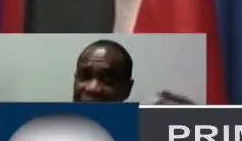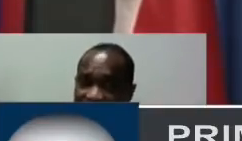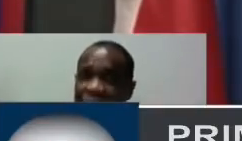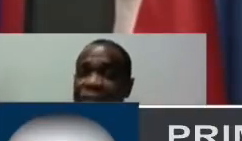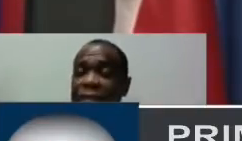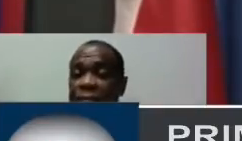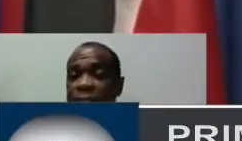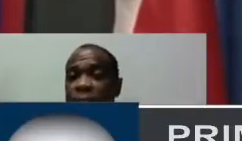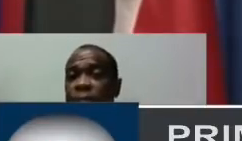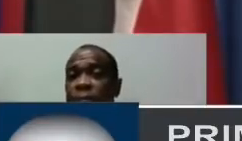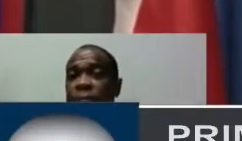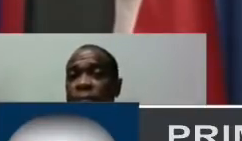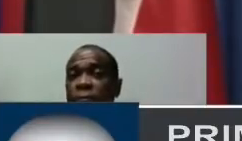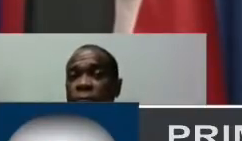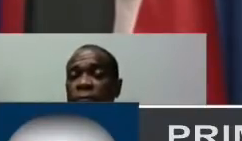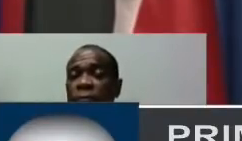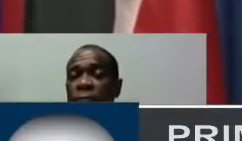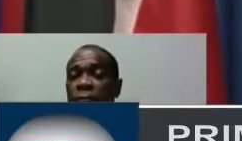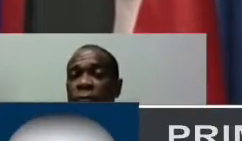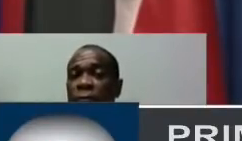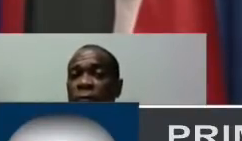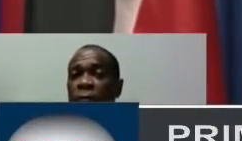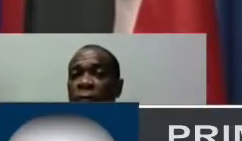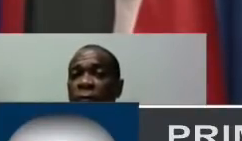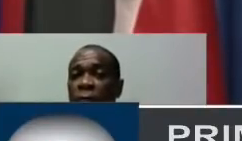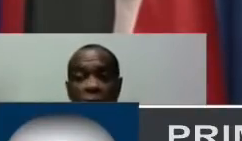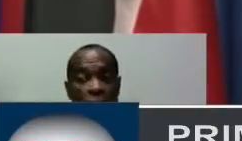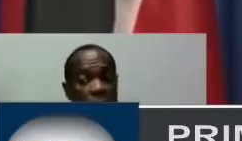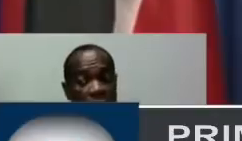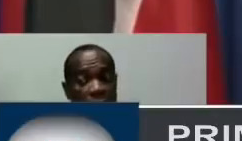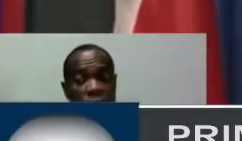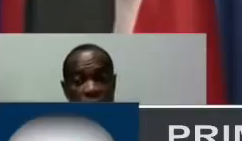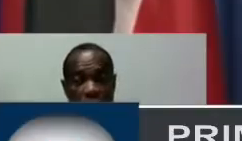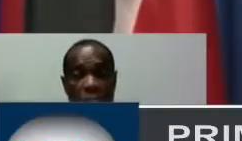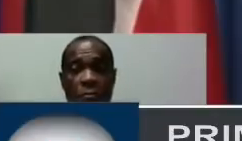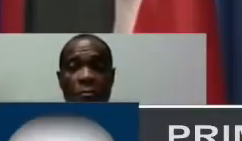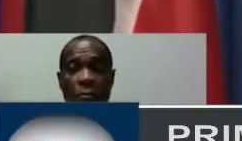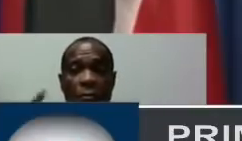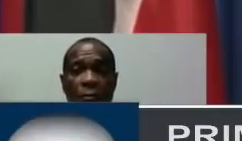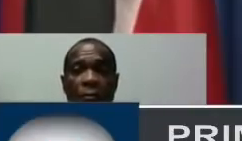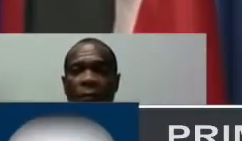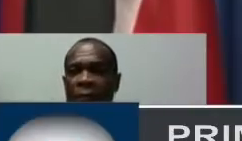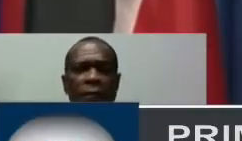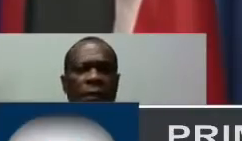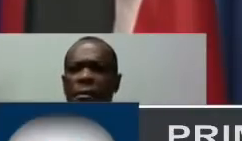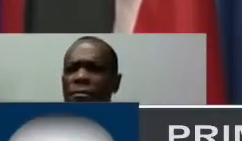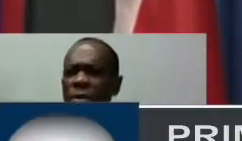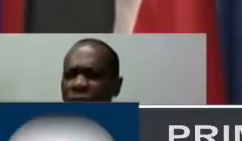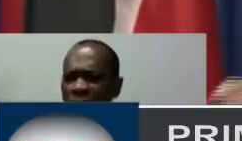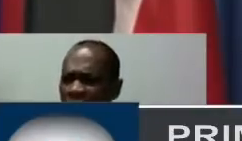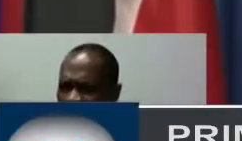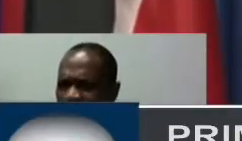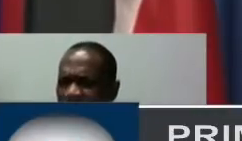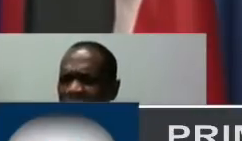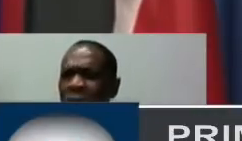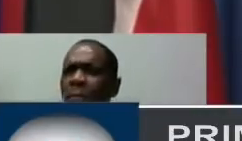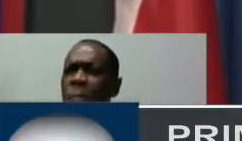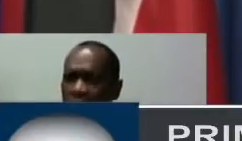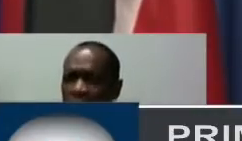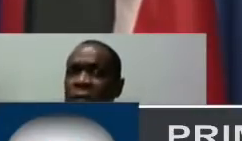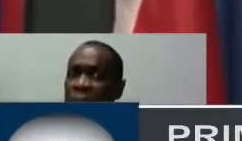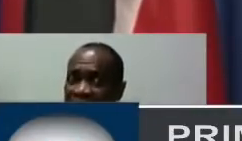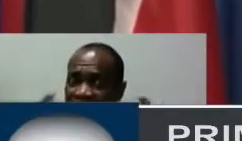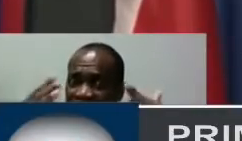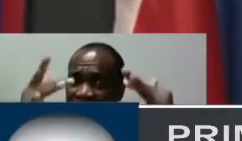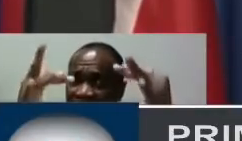the parallel healthcare system, which has not collapsed, but is overwhelmed. It cannot cope with everything. Other areas are now